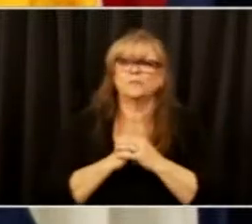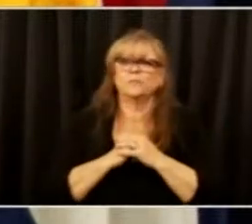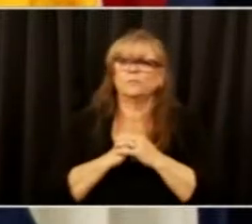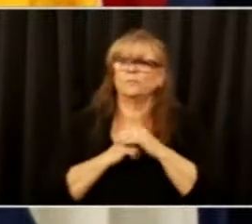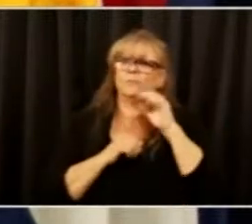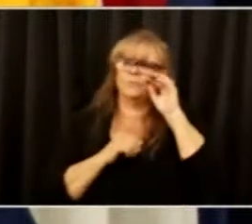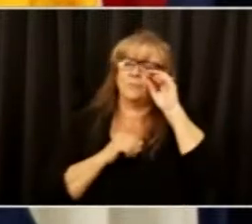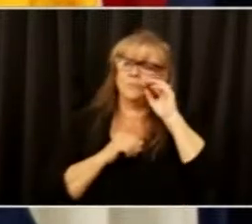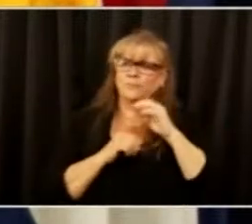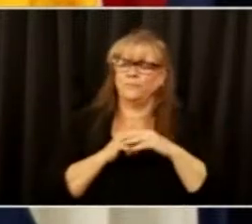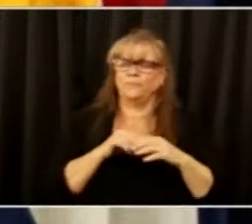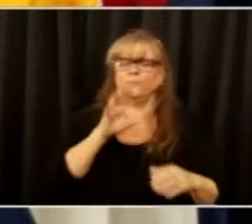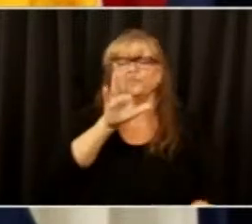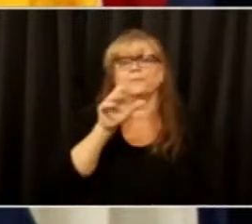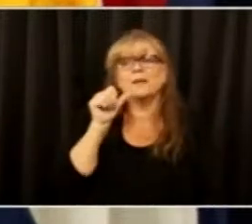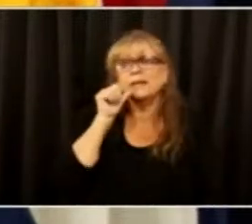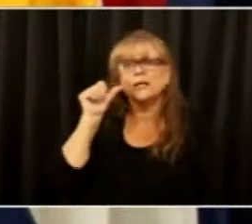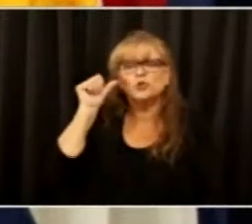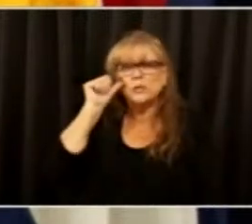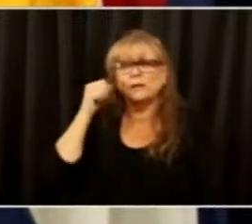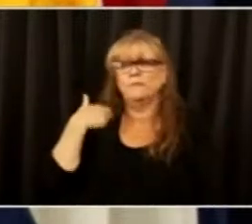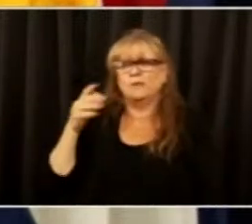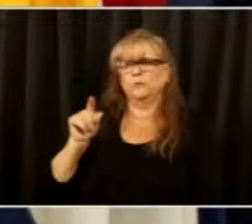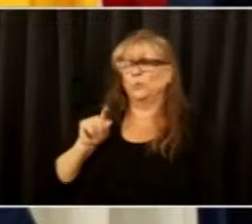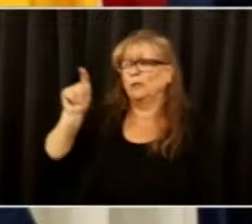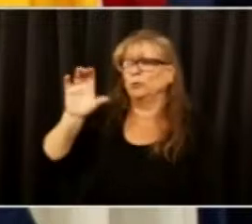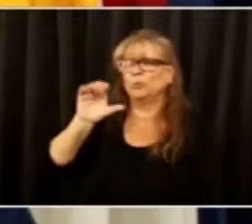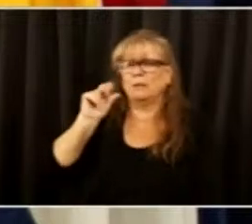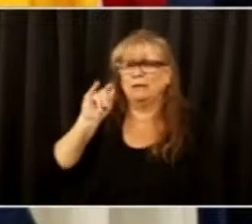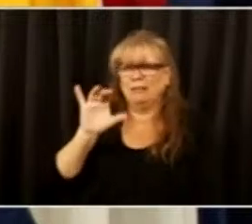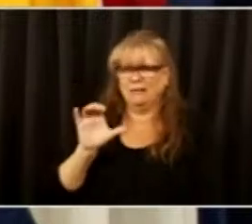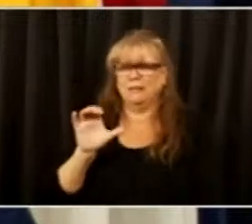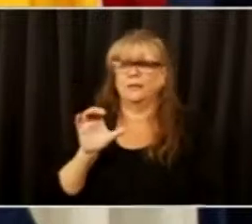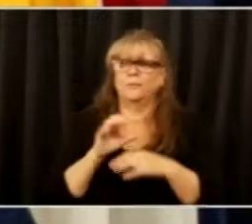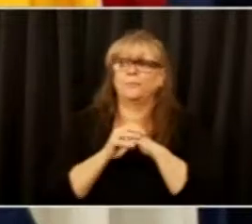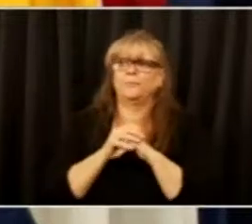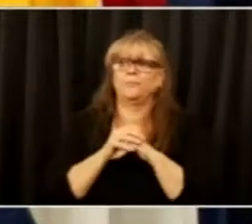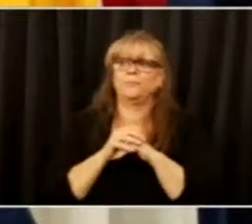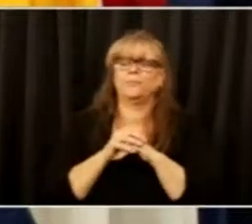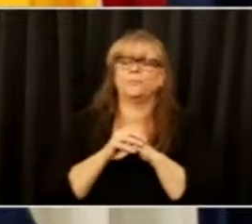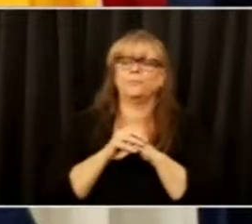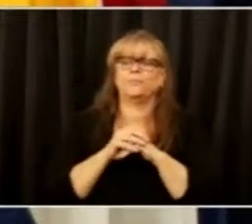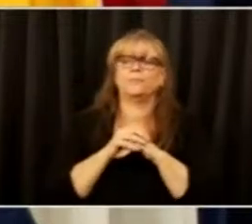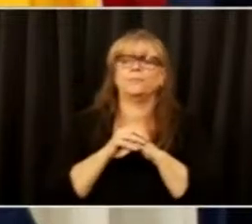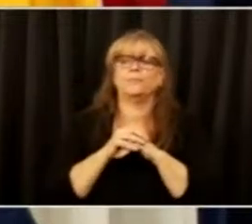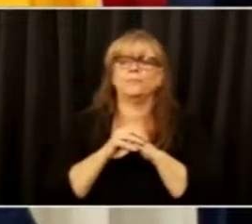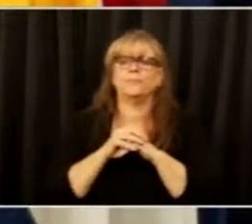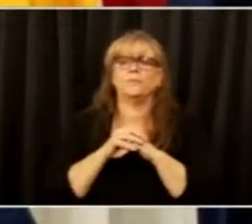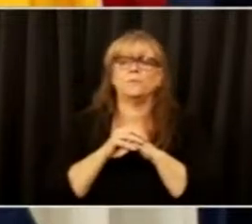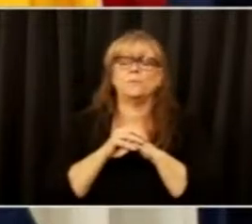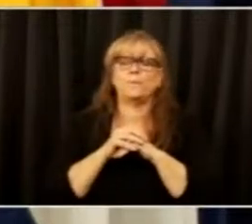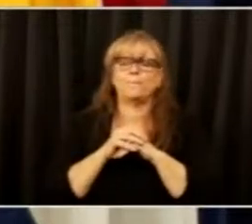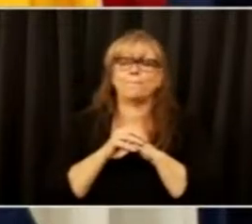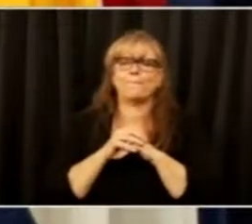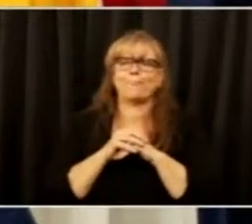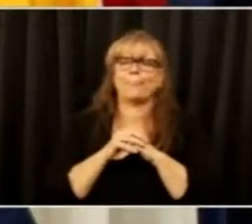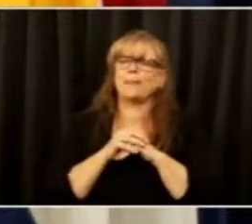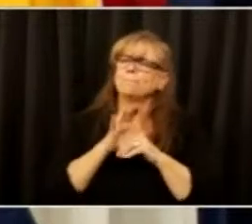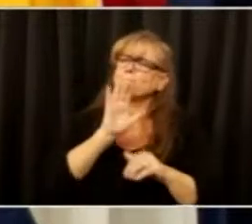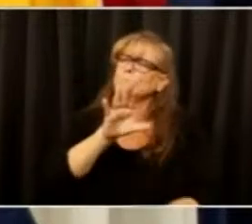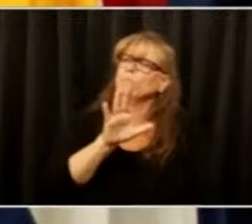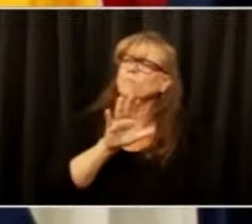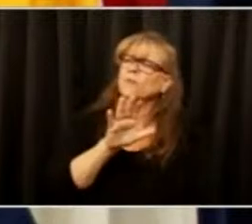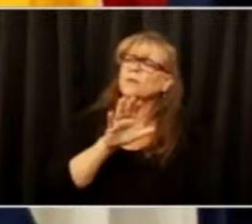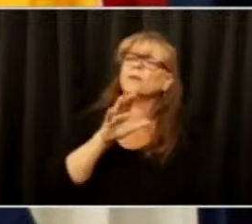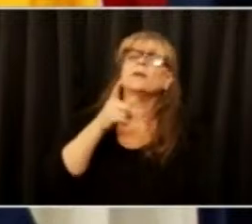Yesterday, I even went to a clinic that the center put on with One Colorado where they had drag queens. So they had a drag queen